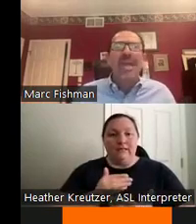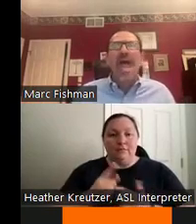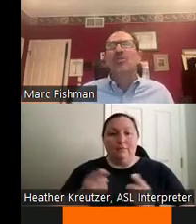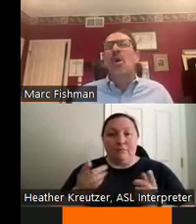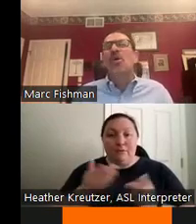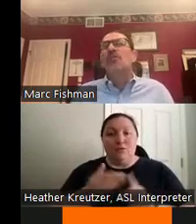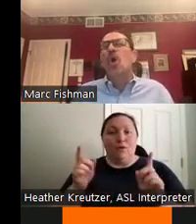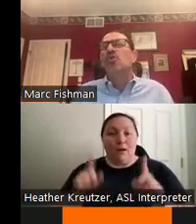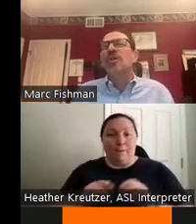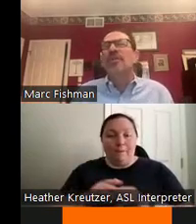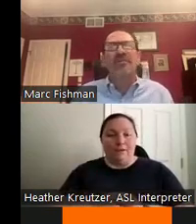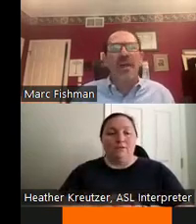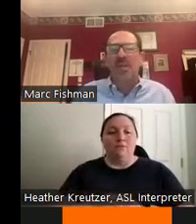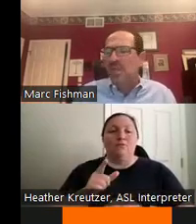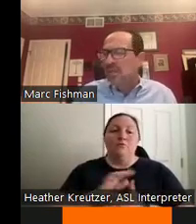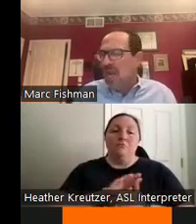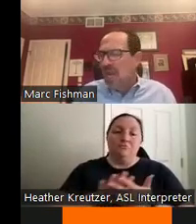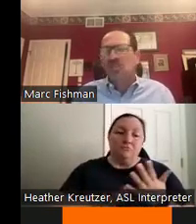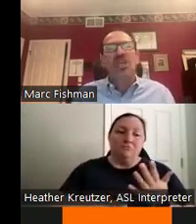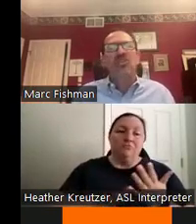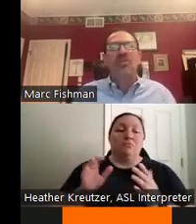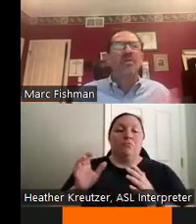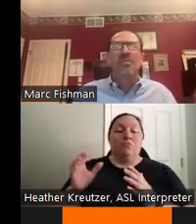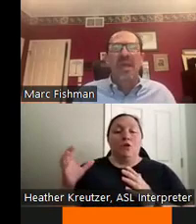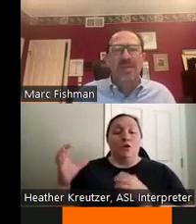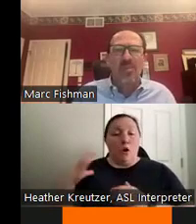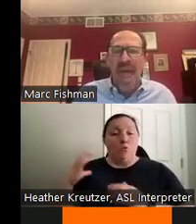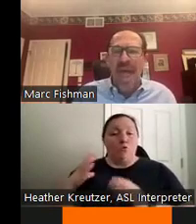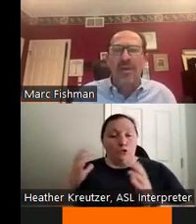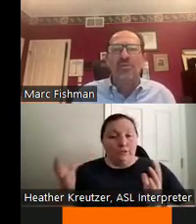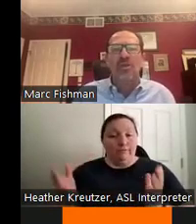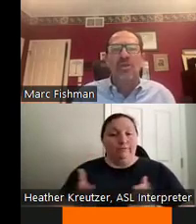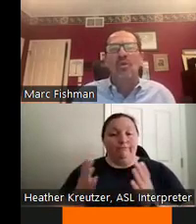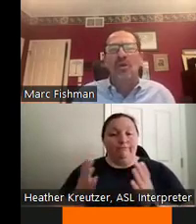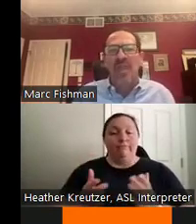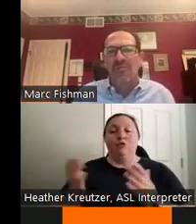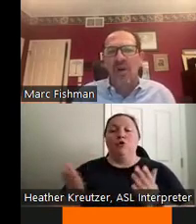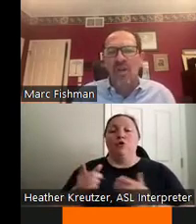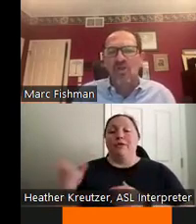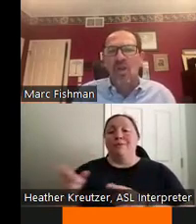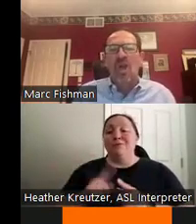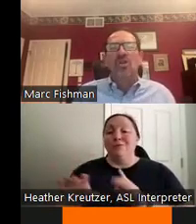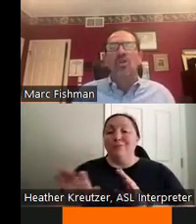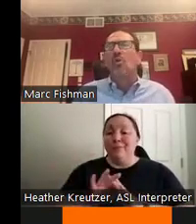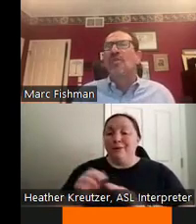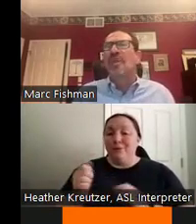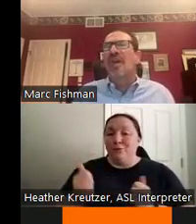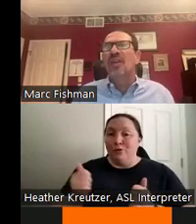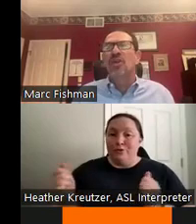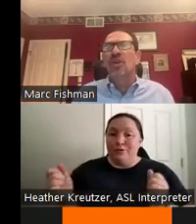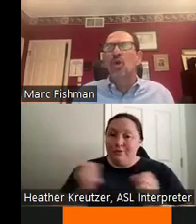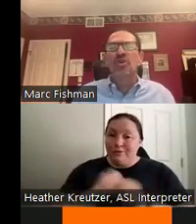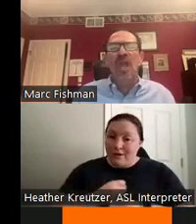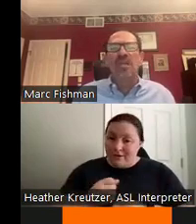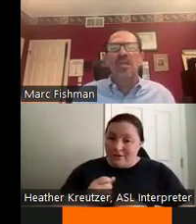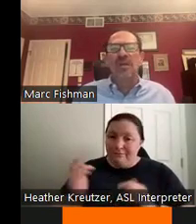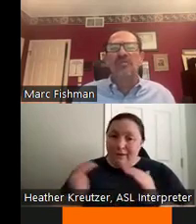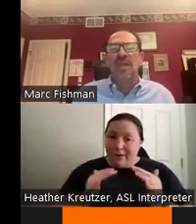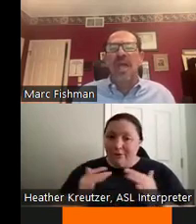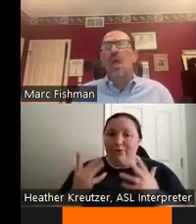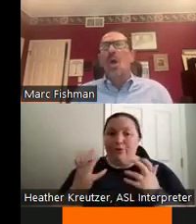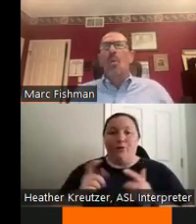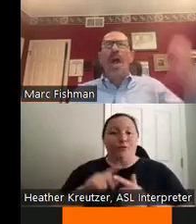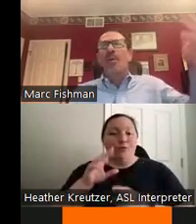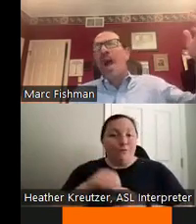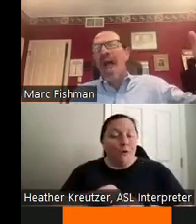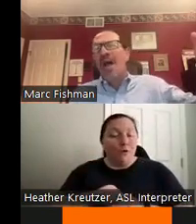things. And as part of coaching the families, it's teaching them to pick their battles, to know their leverage, to know that they've got to negotiate and